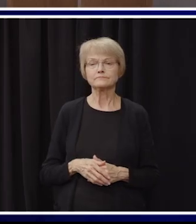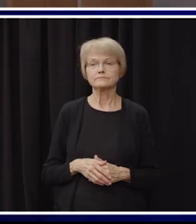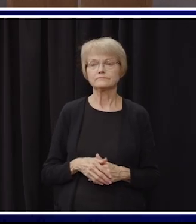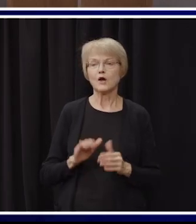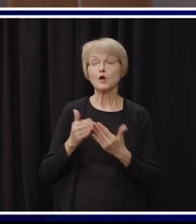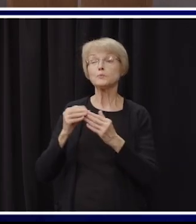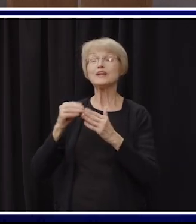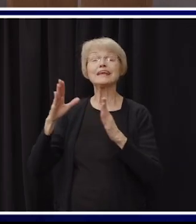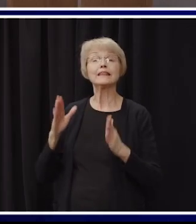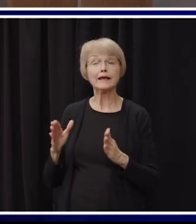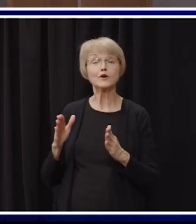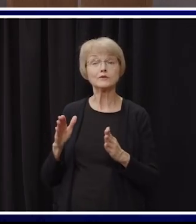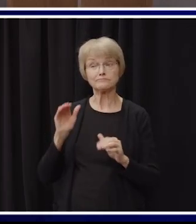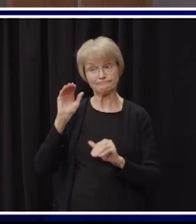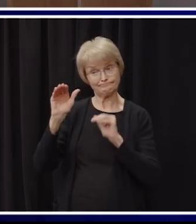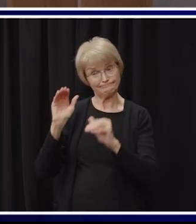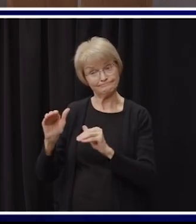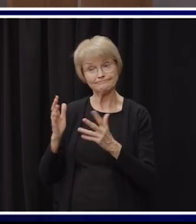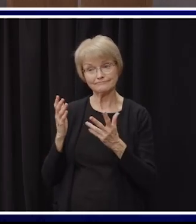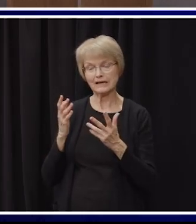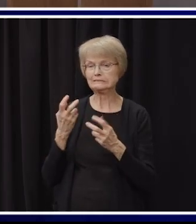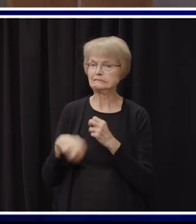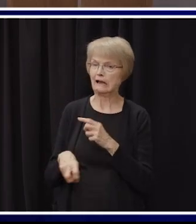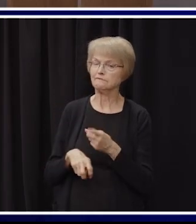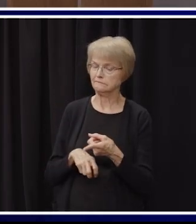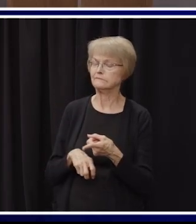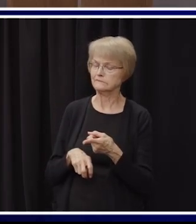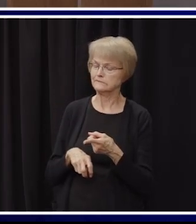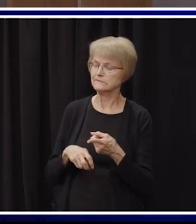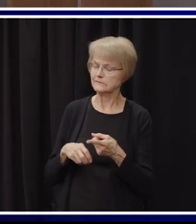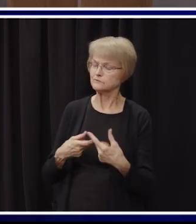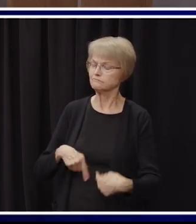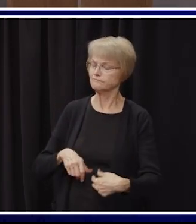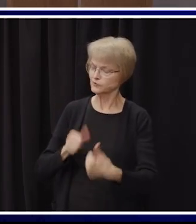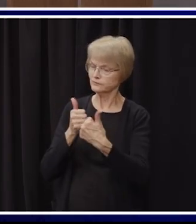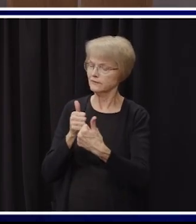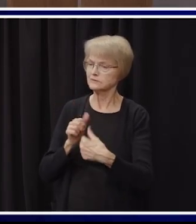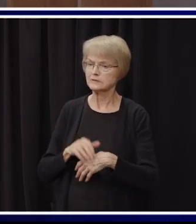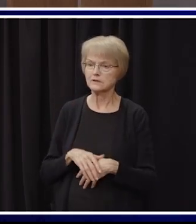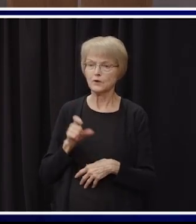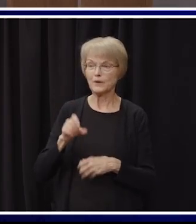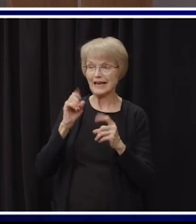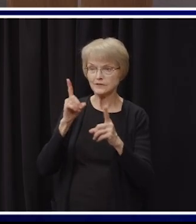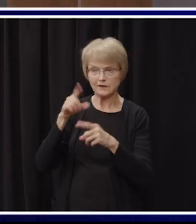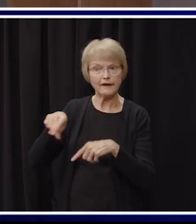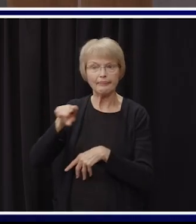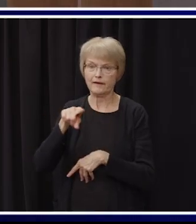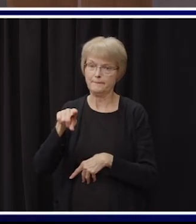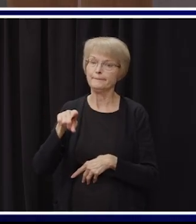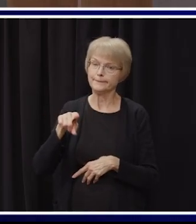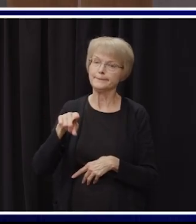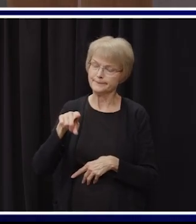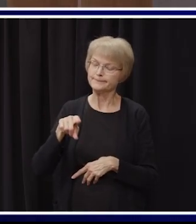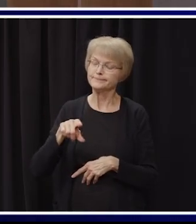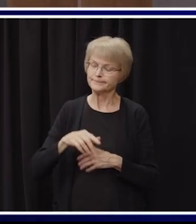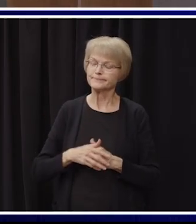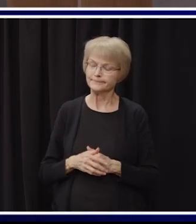Community leaders, that's the tough one. We need to educate them,